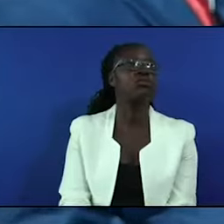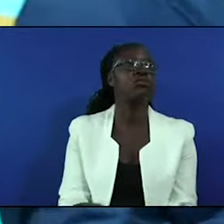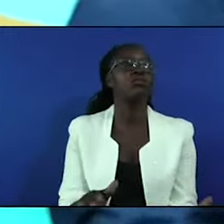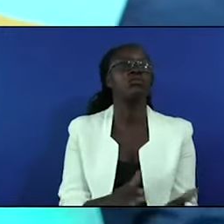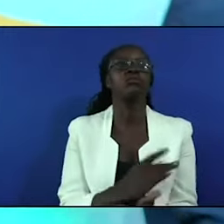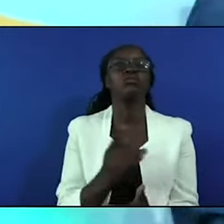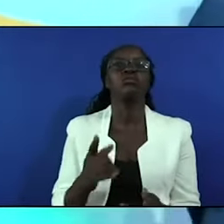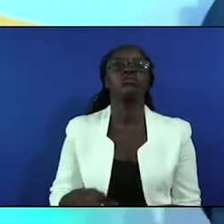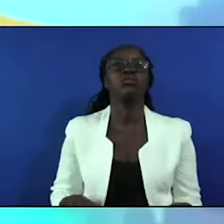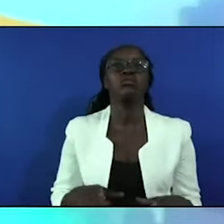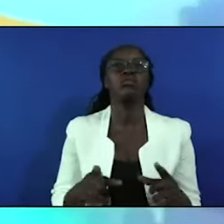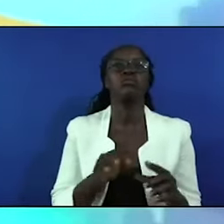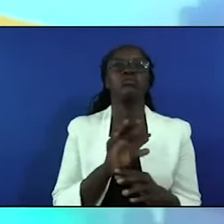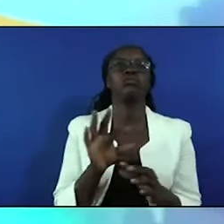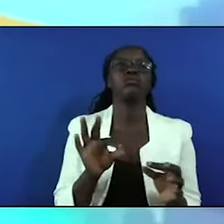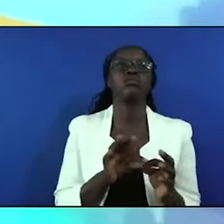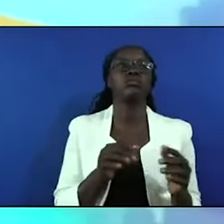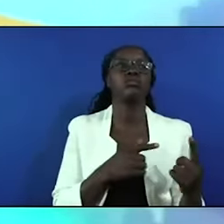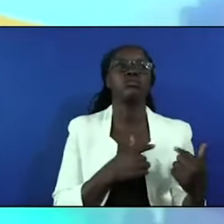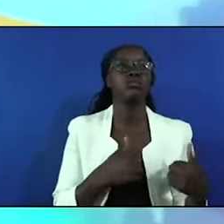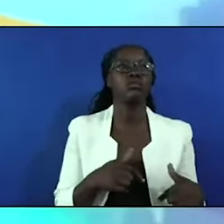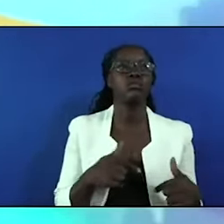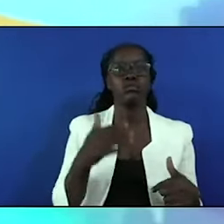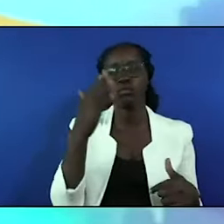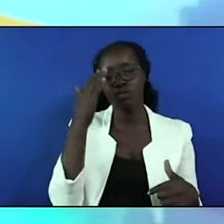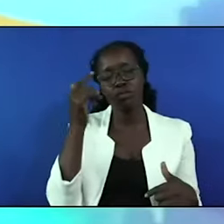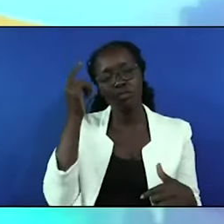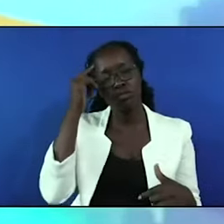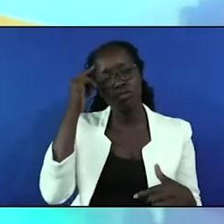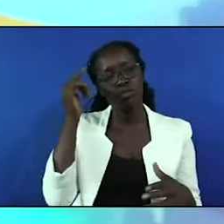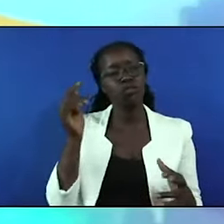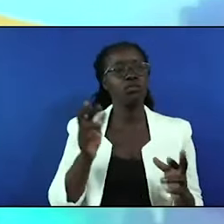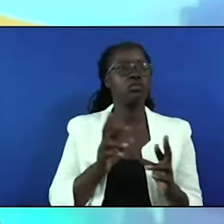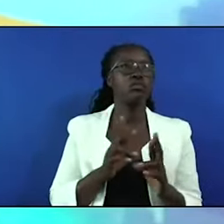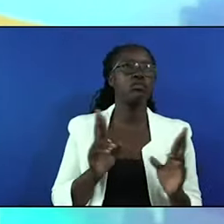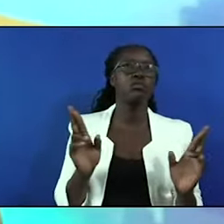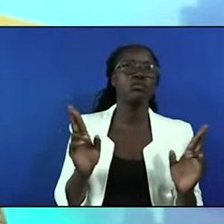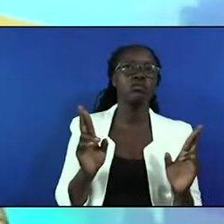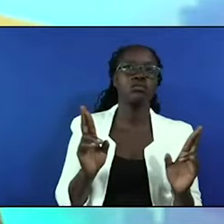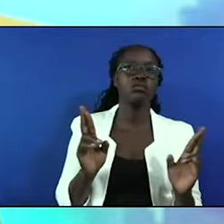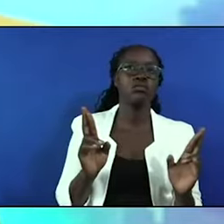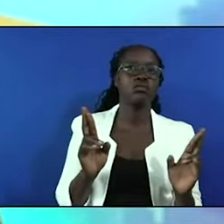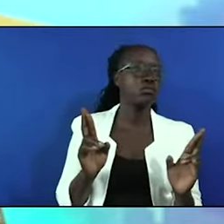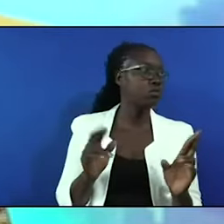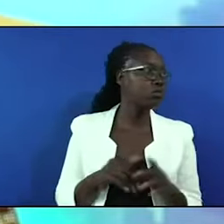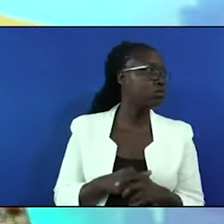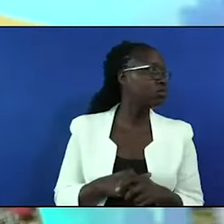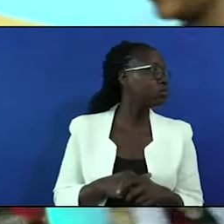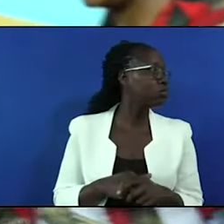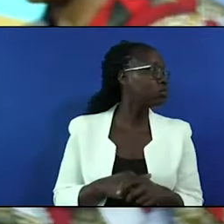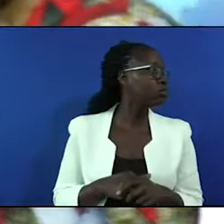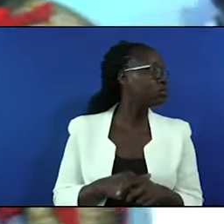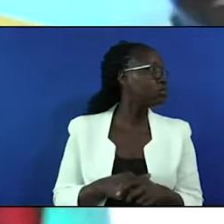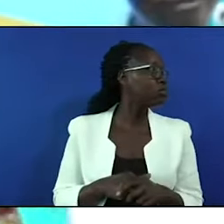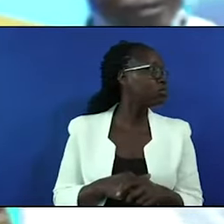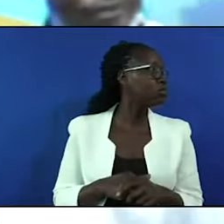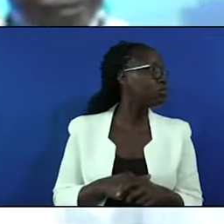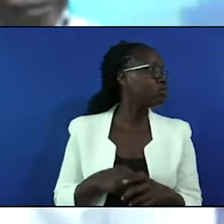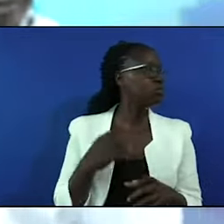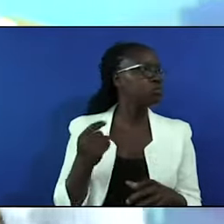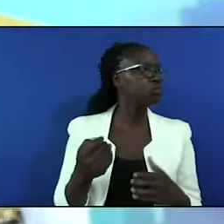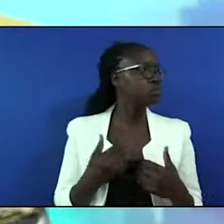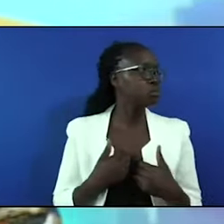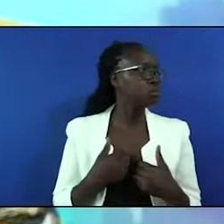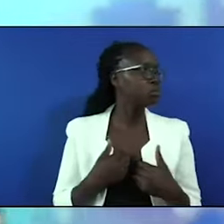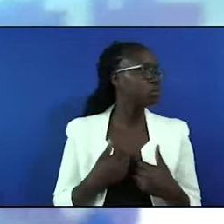tithe because we think we have little. We think that I have so